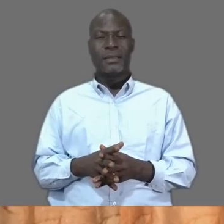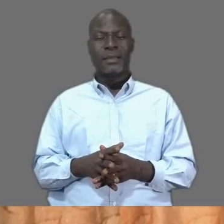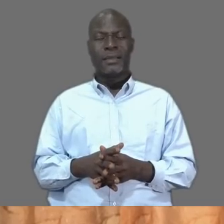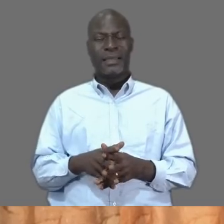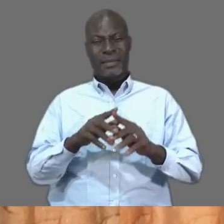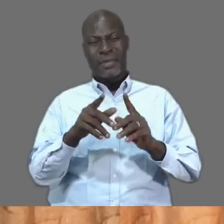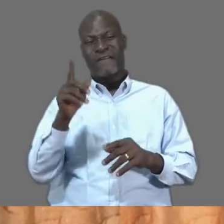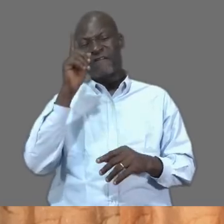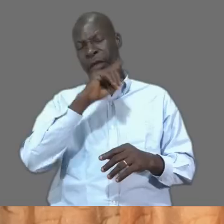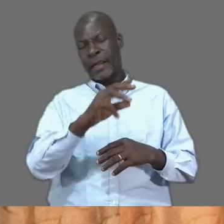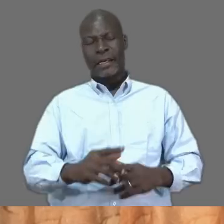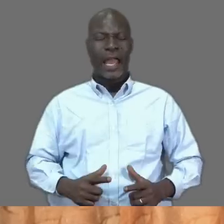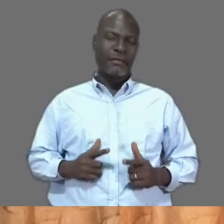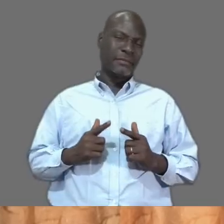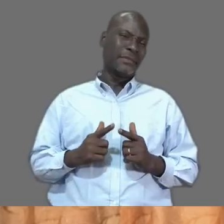na